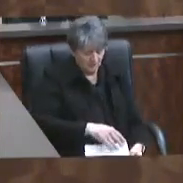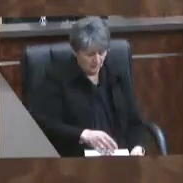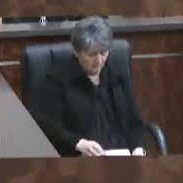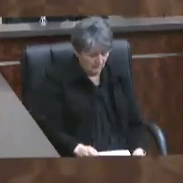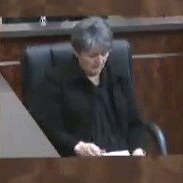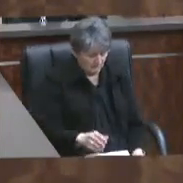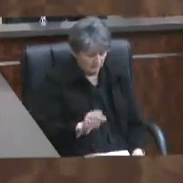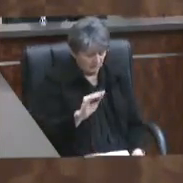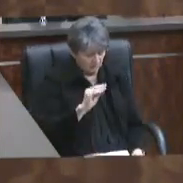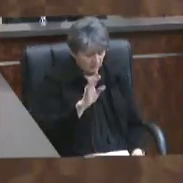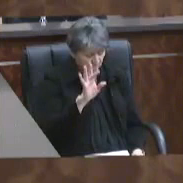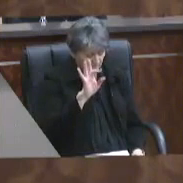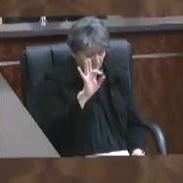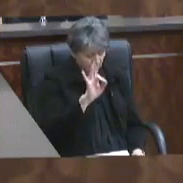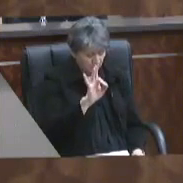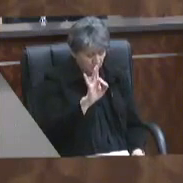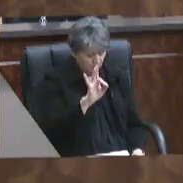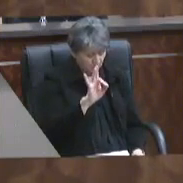Agenda item